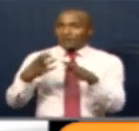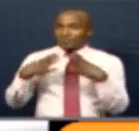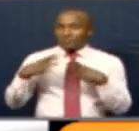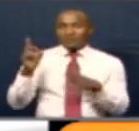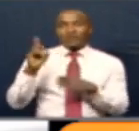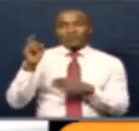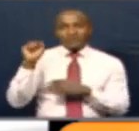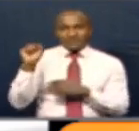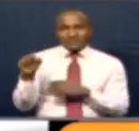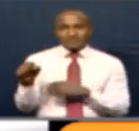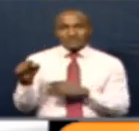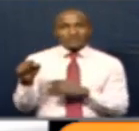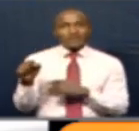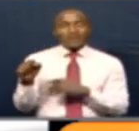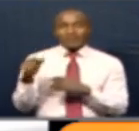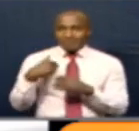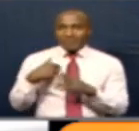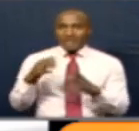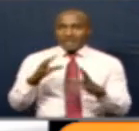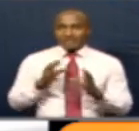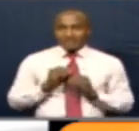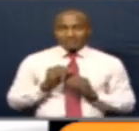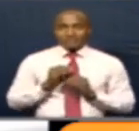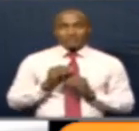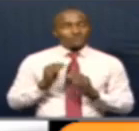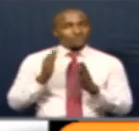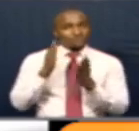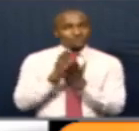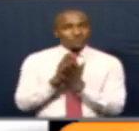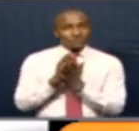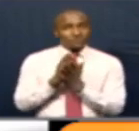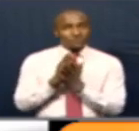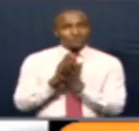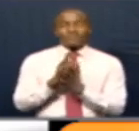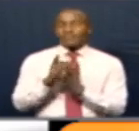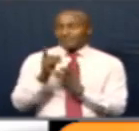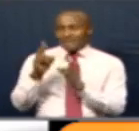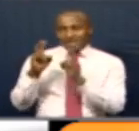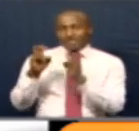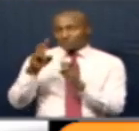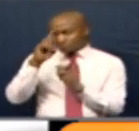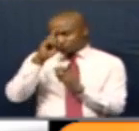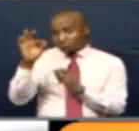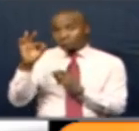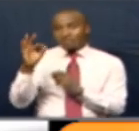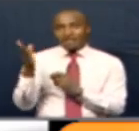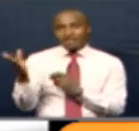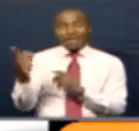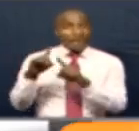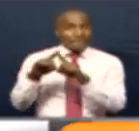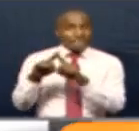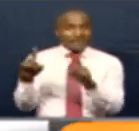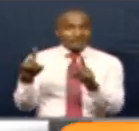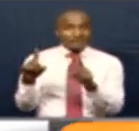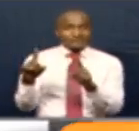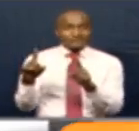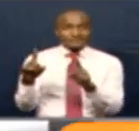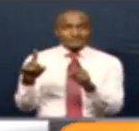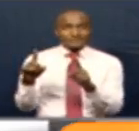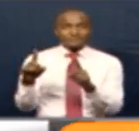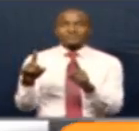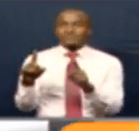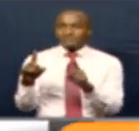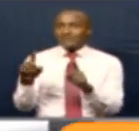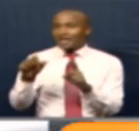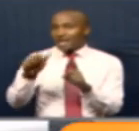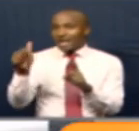Nairobi. And that I would admit that indeed we are facing very serious challenges. However, there has been